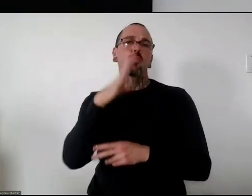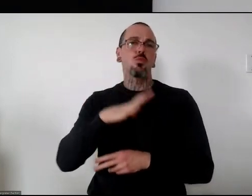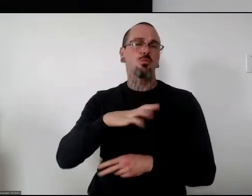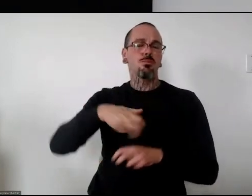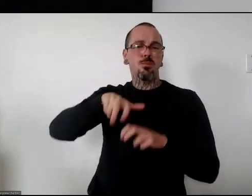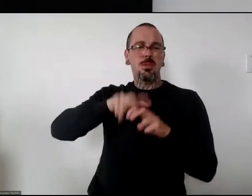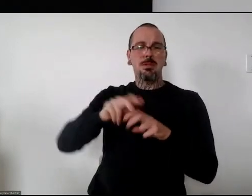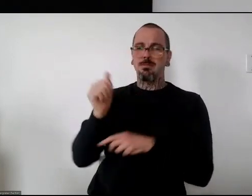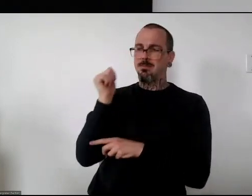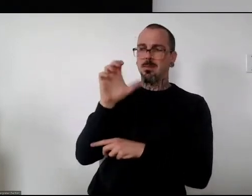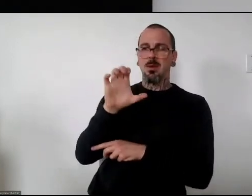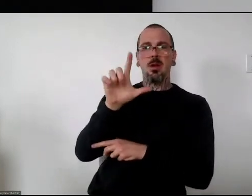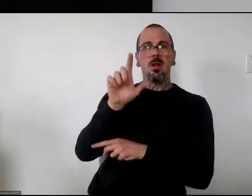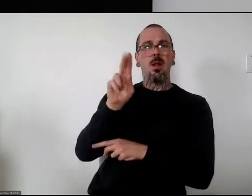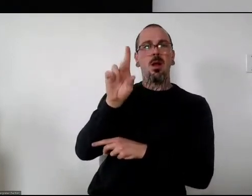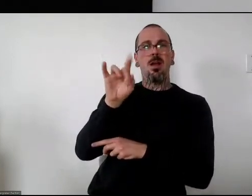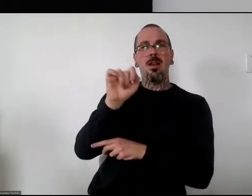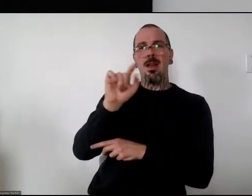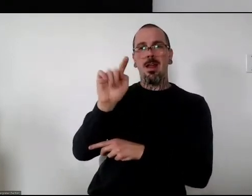here.